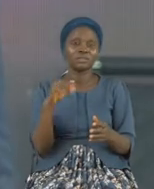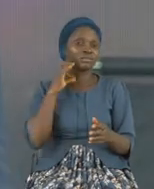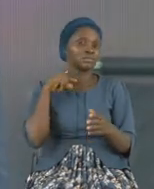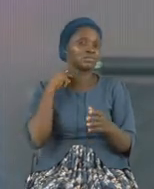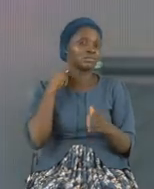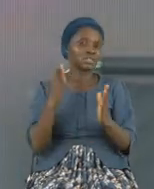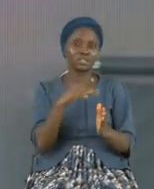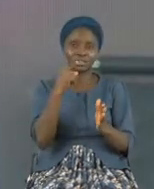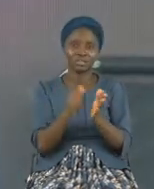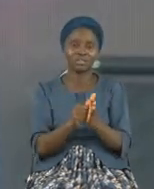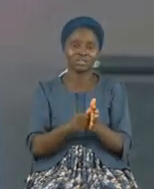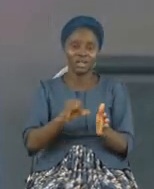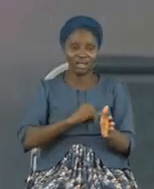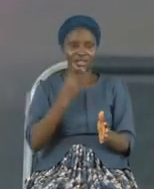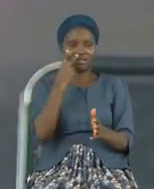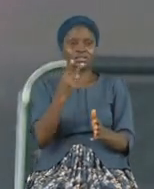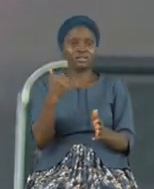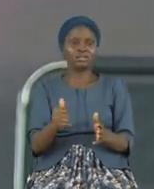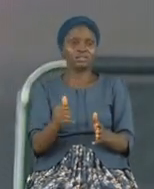it. You have demon.